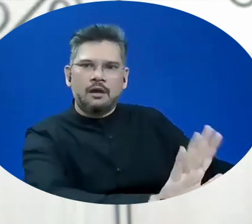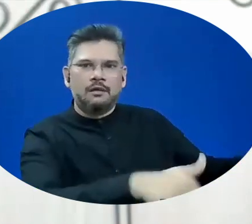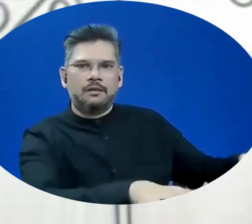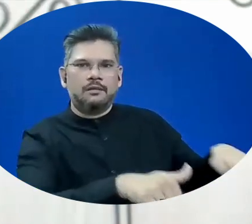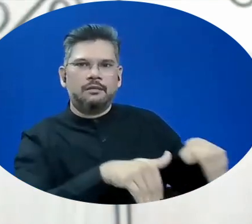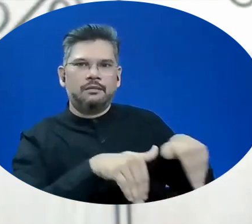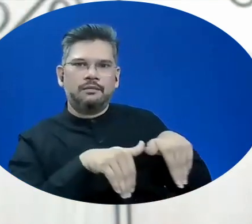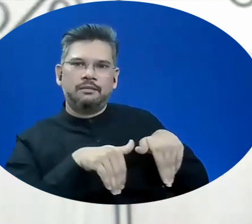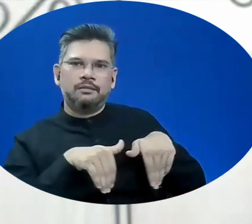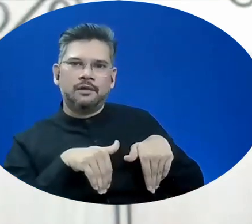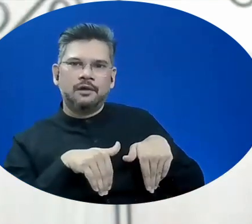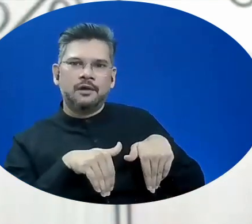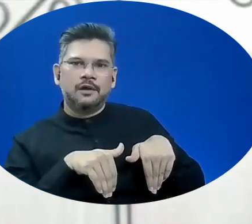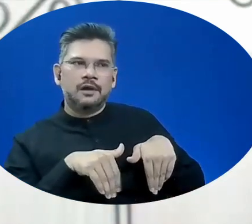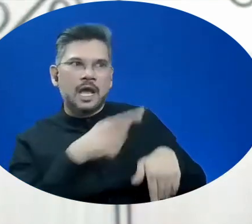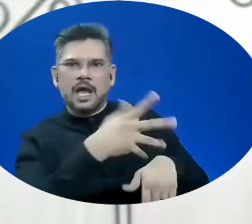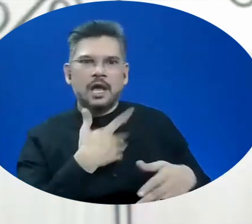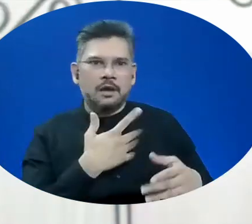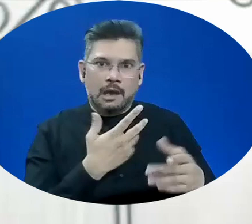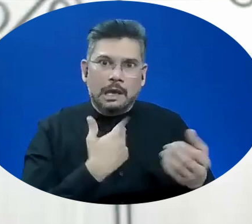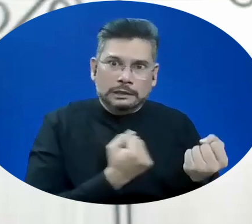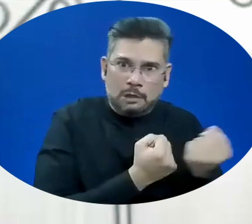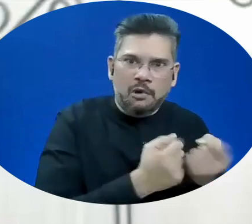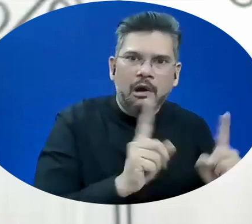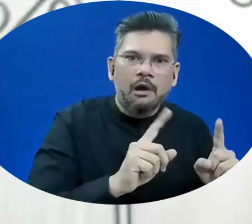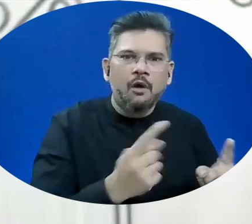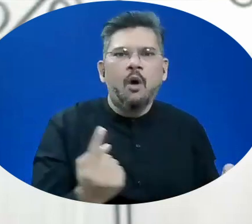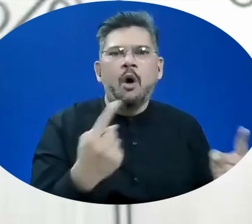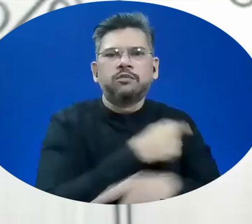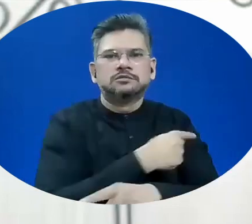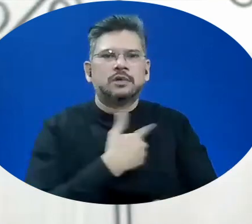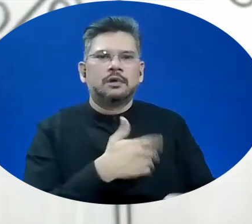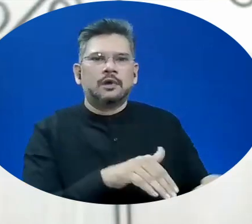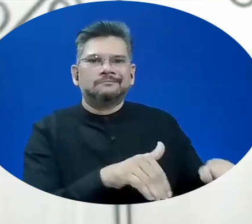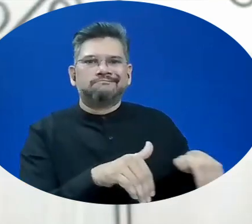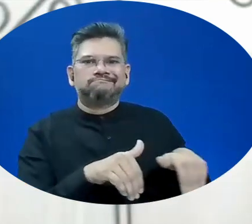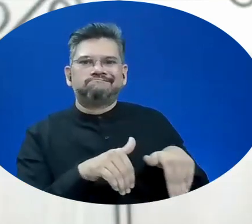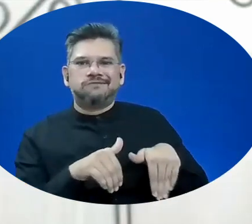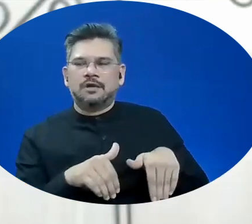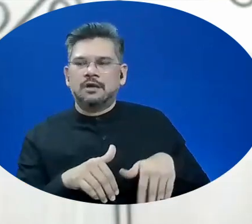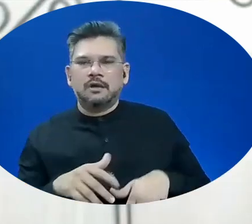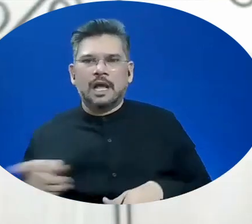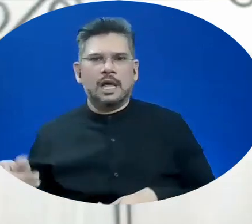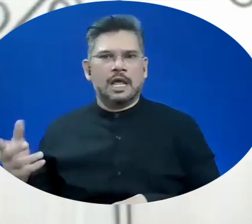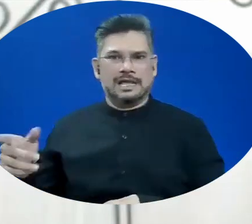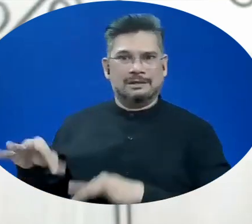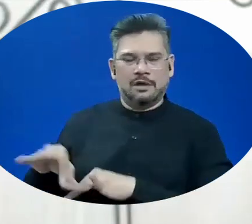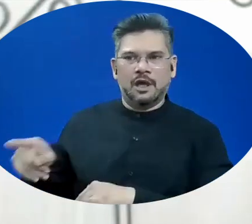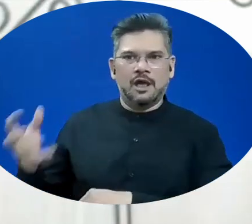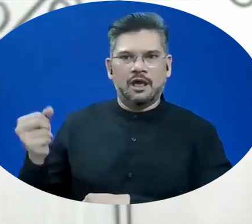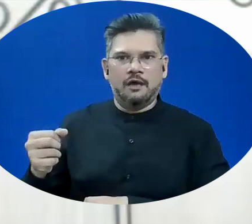support, I'm trying to cover it up. And he was very vocal in the beginning, and he had, signs of memory loss, but that progressed, and